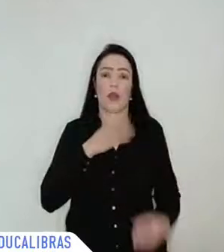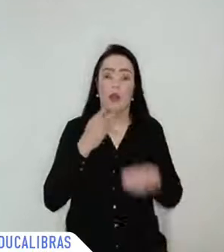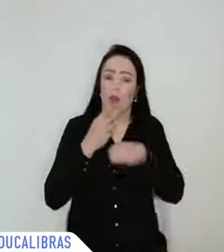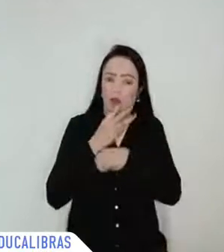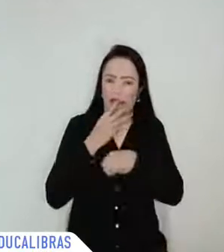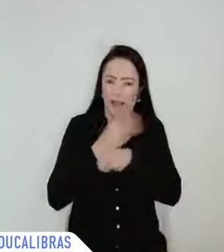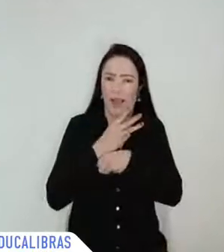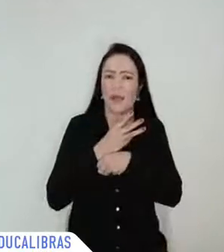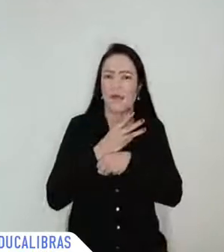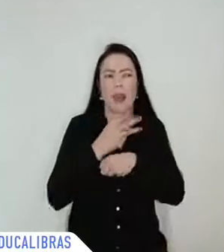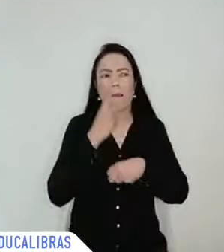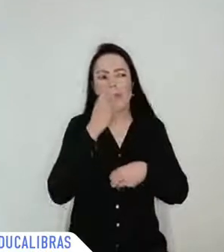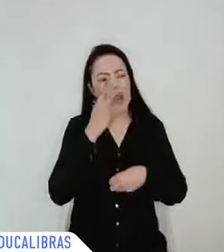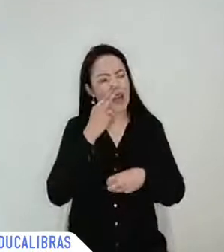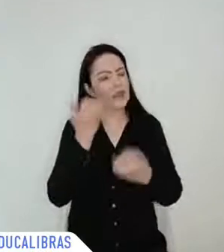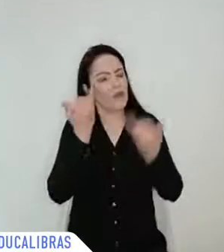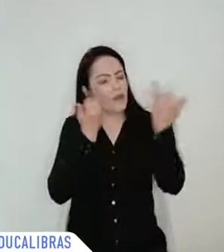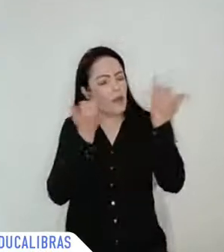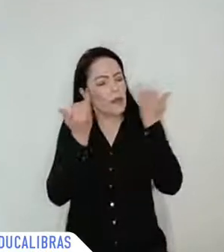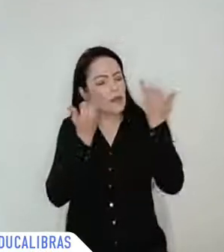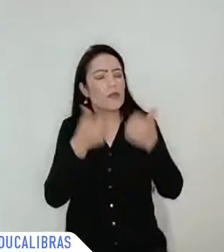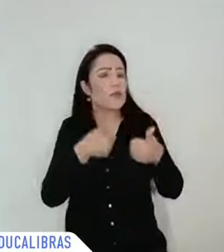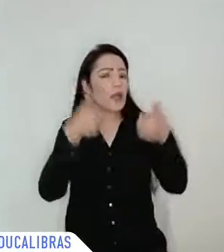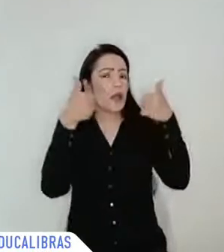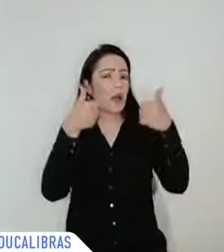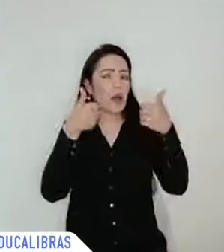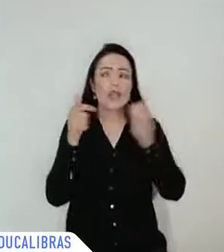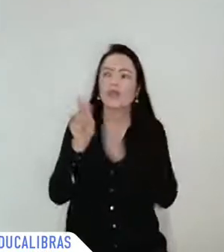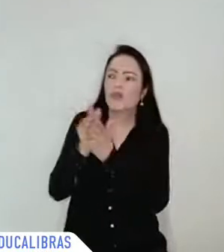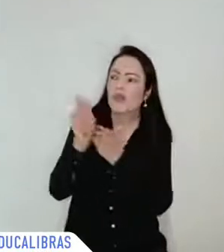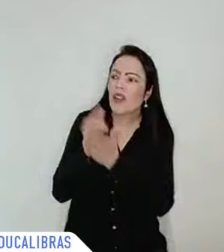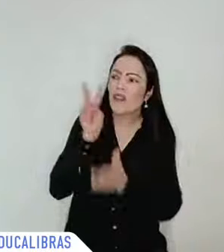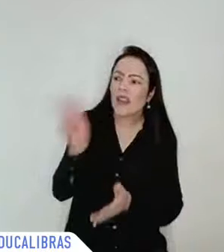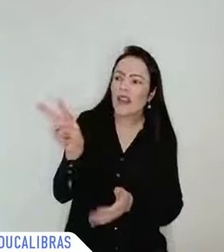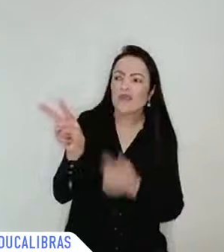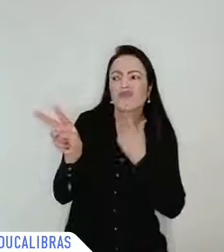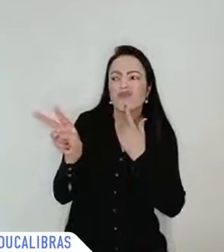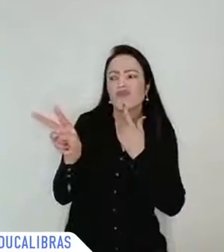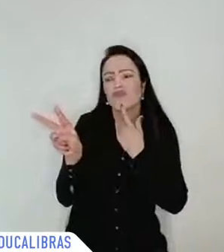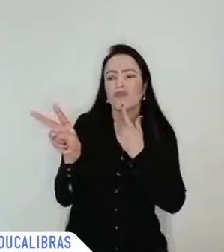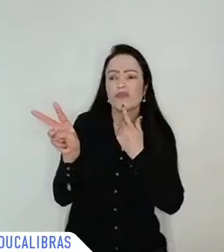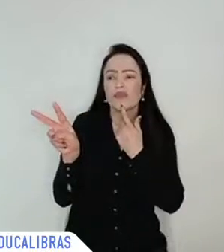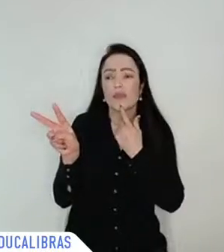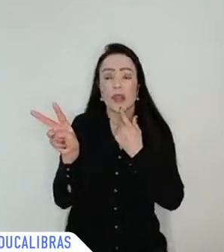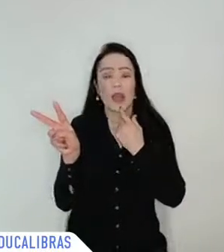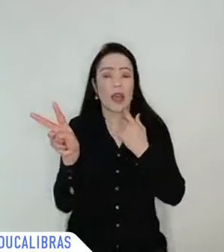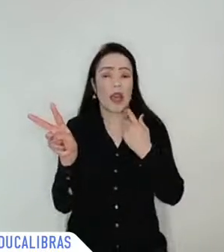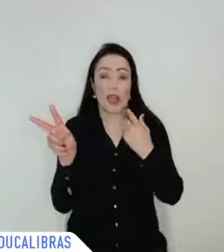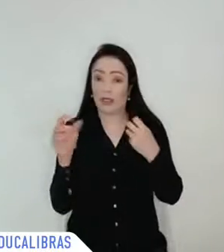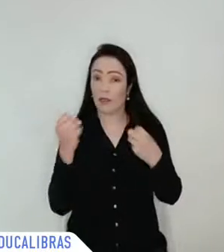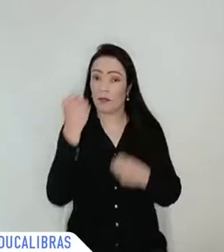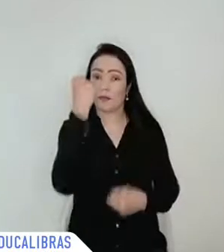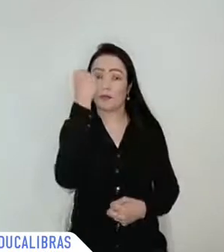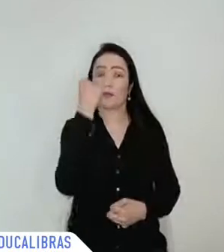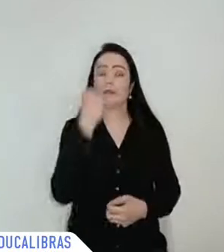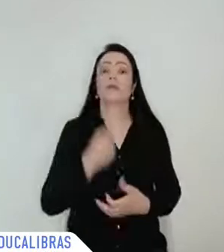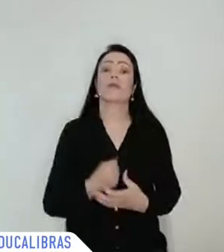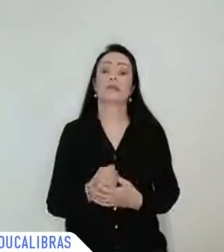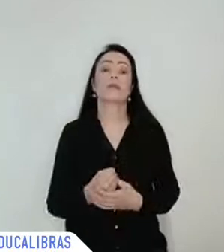us. In WhatsApp groups, information are much easier to come in better than from the